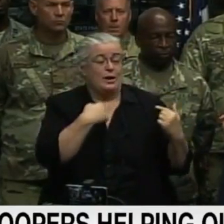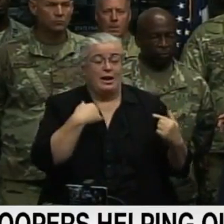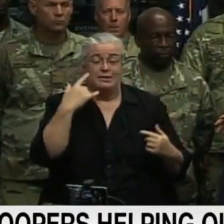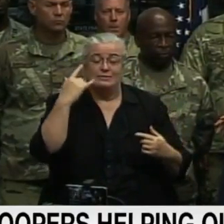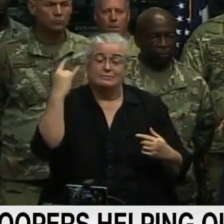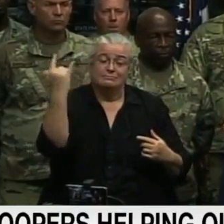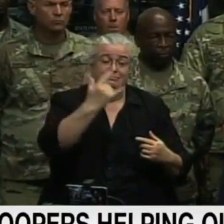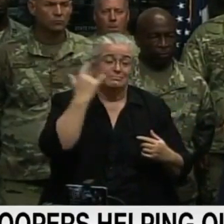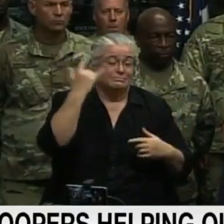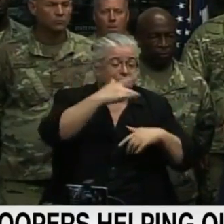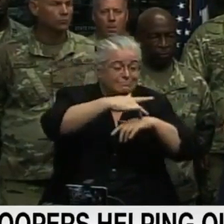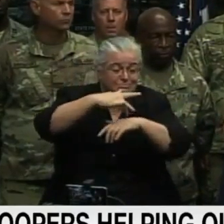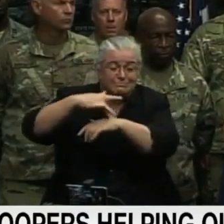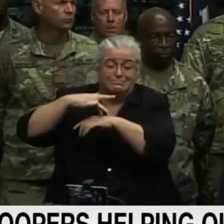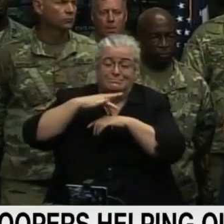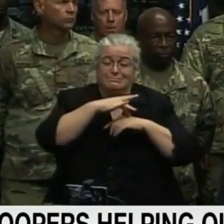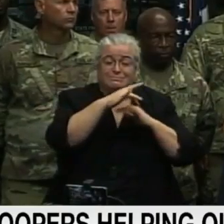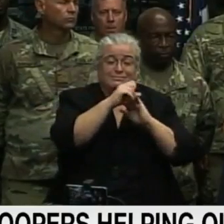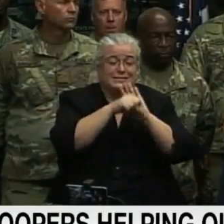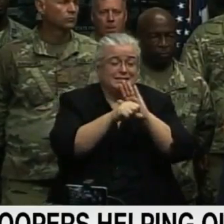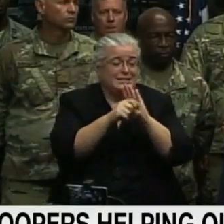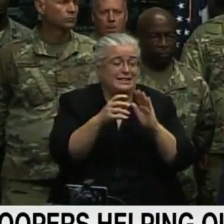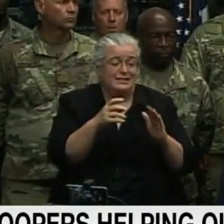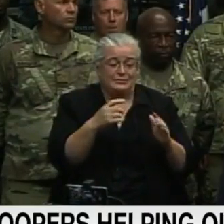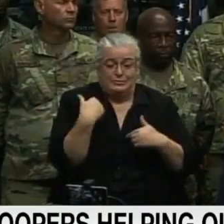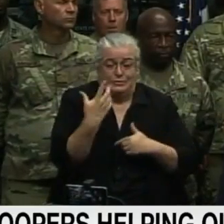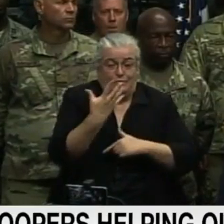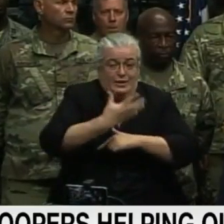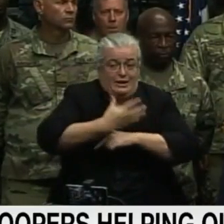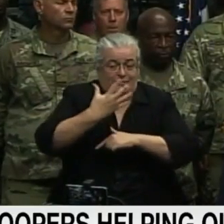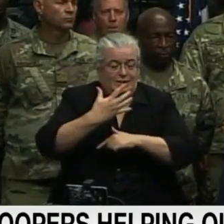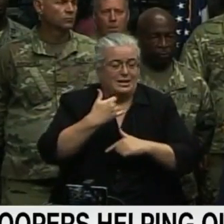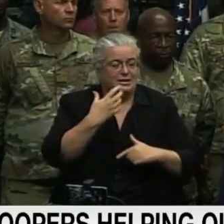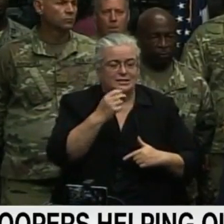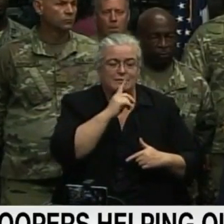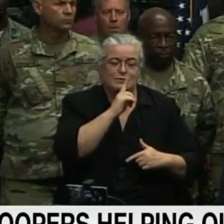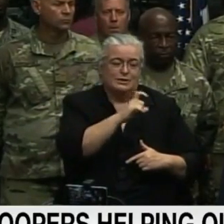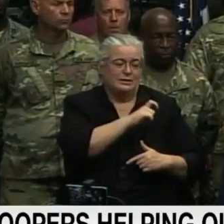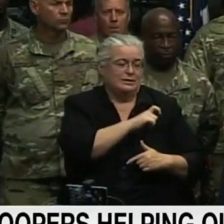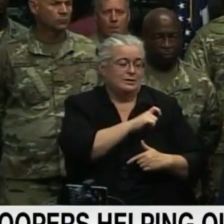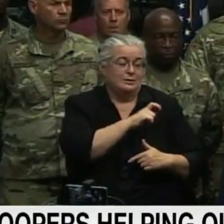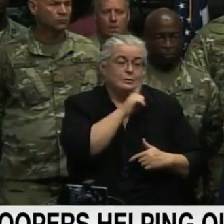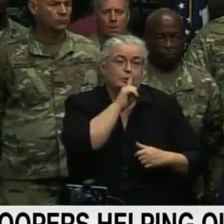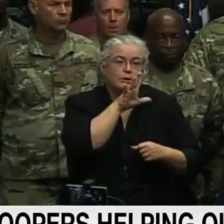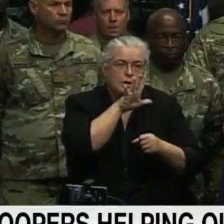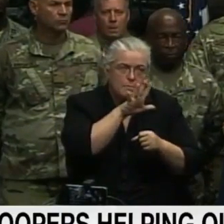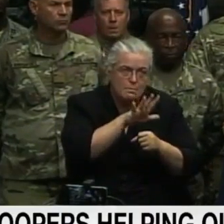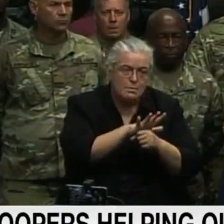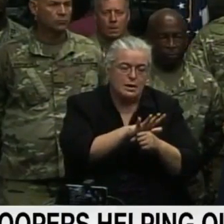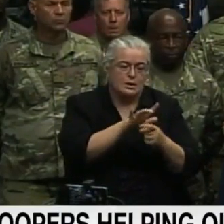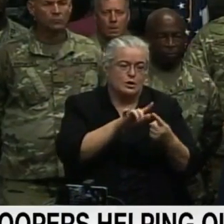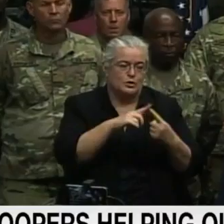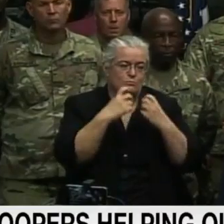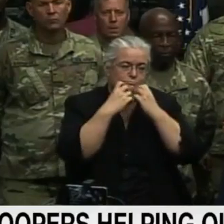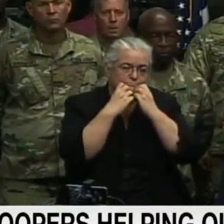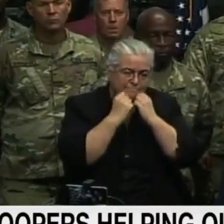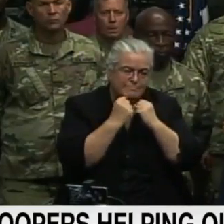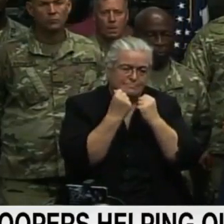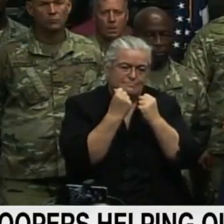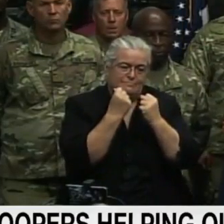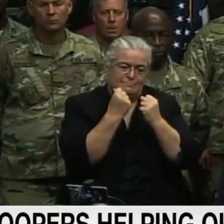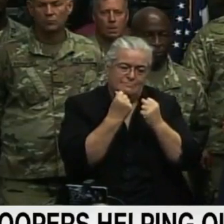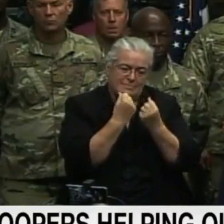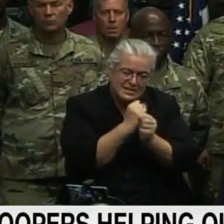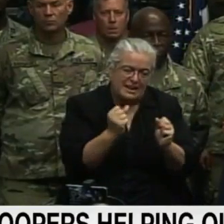last 5 days, and I've met with law enforcement, and they're very committed. Every life is important to them,